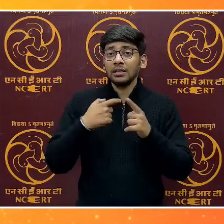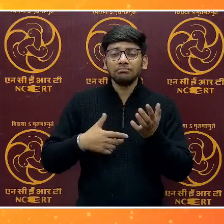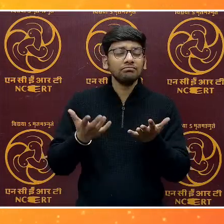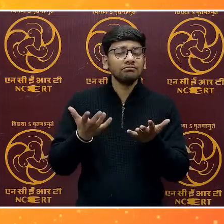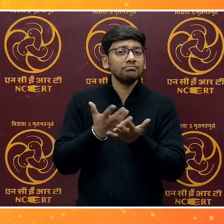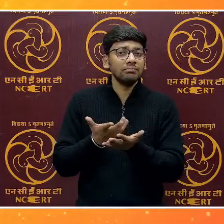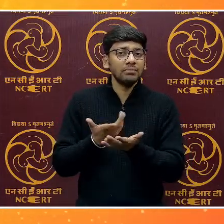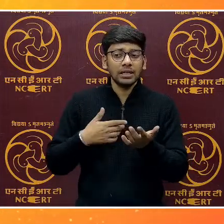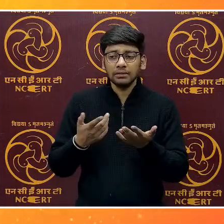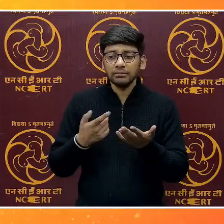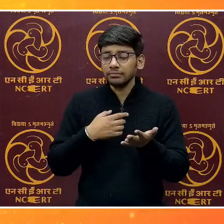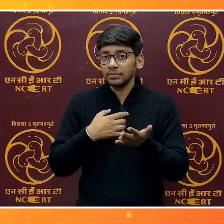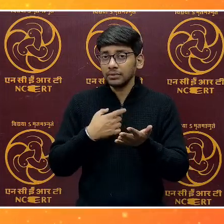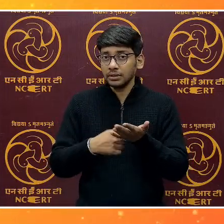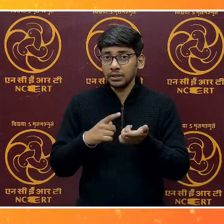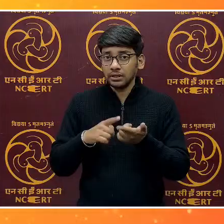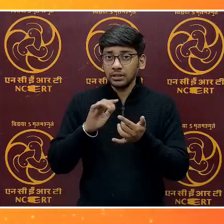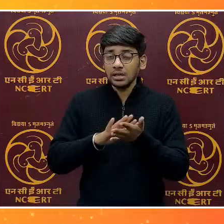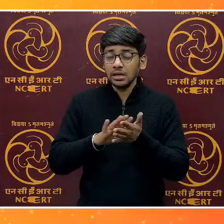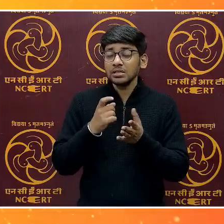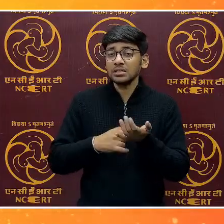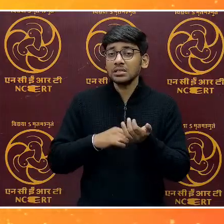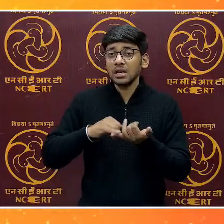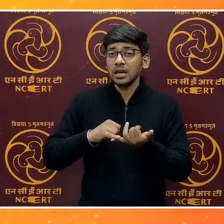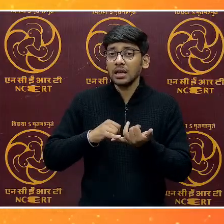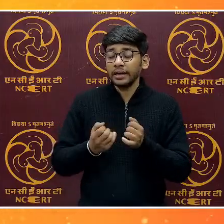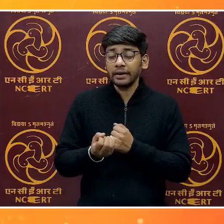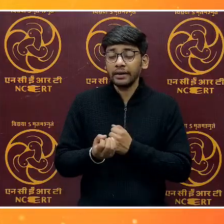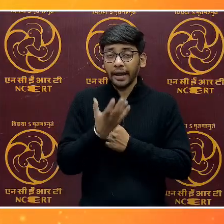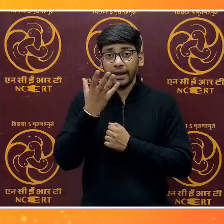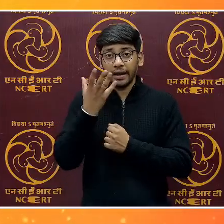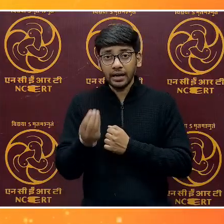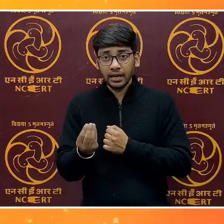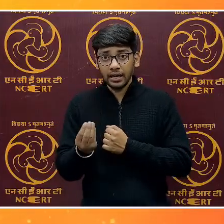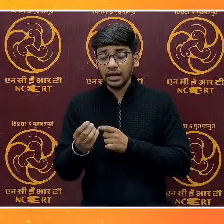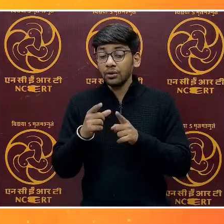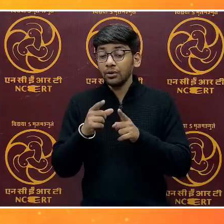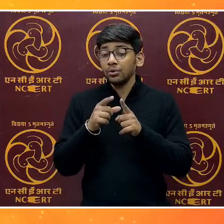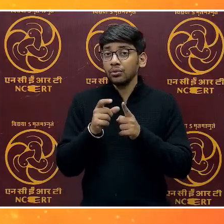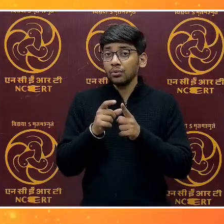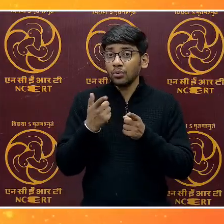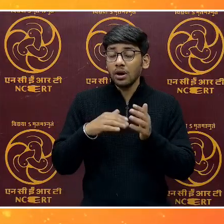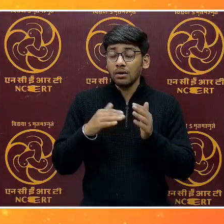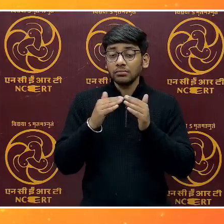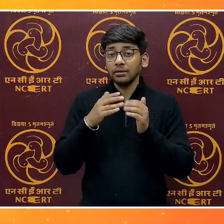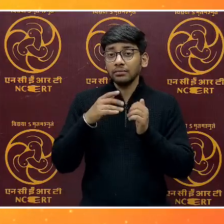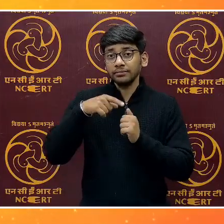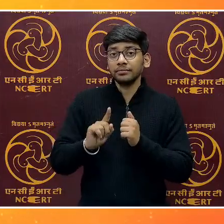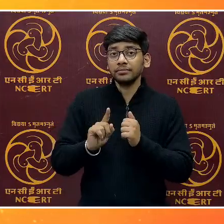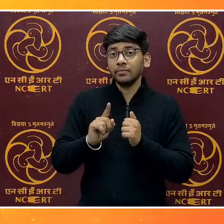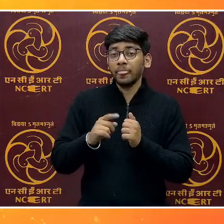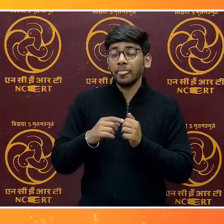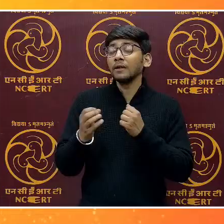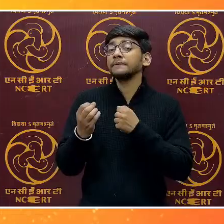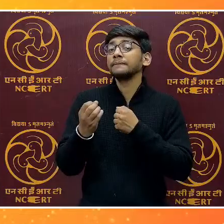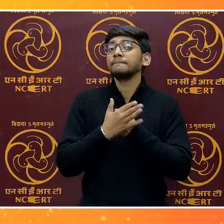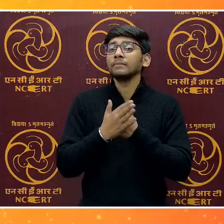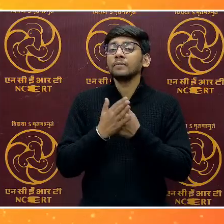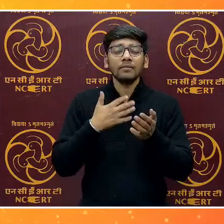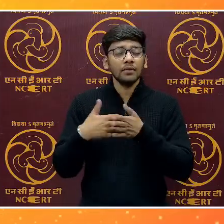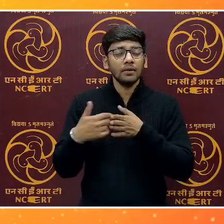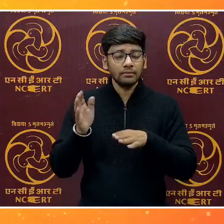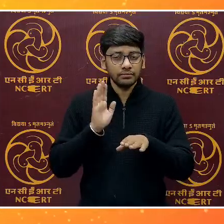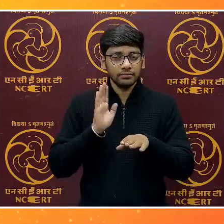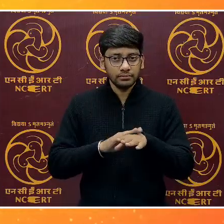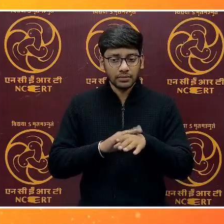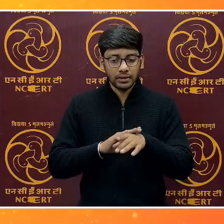or rehearse this concept of day and night. Right. Do it at your home and send us your experience through the